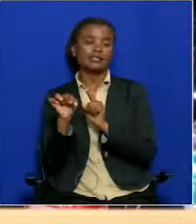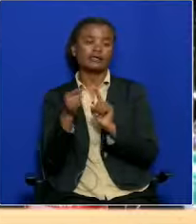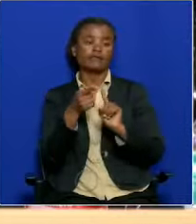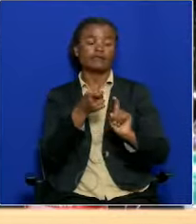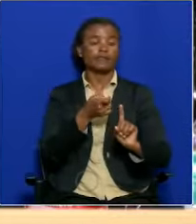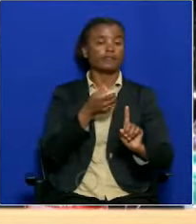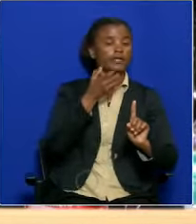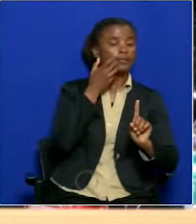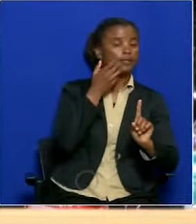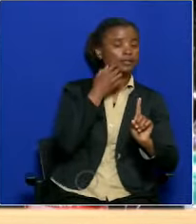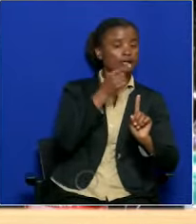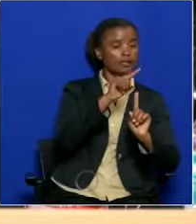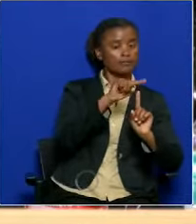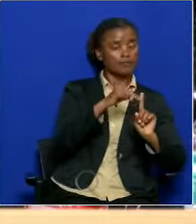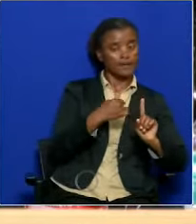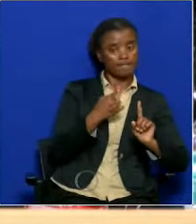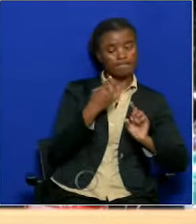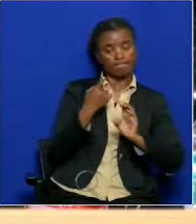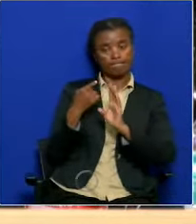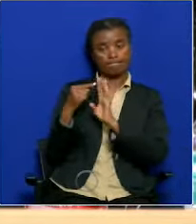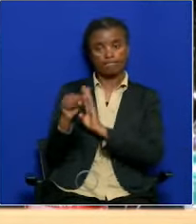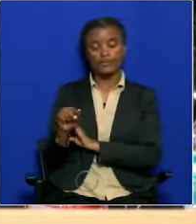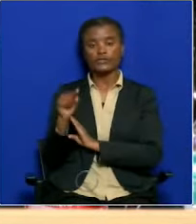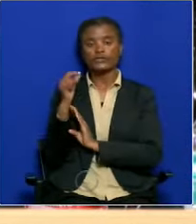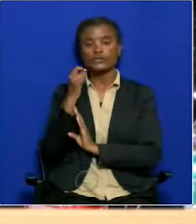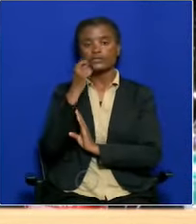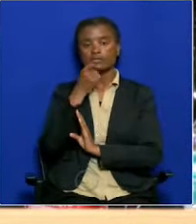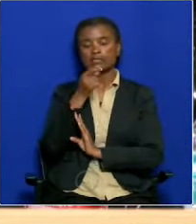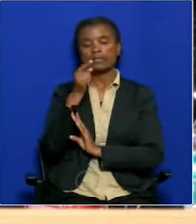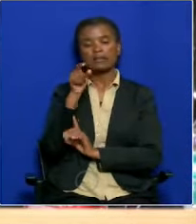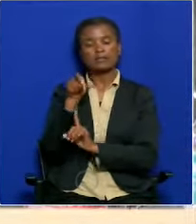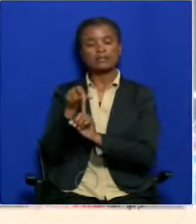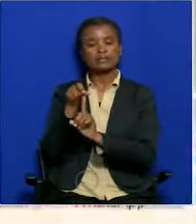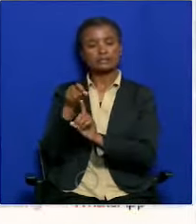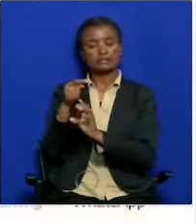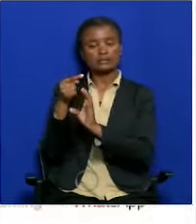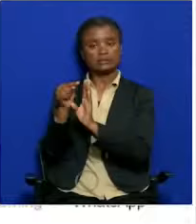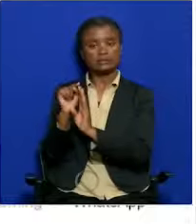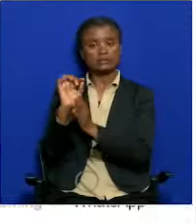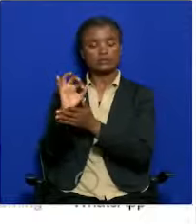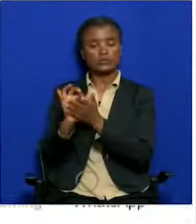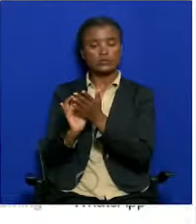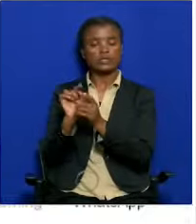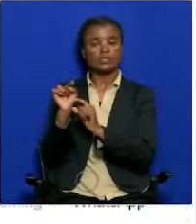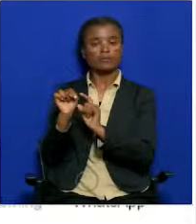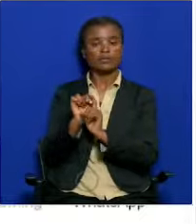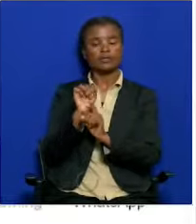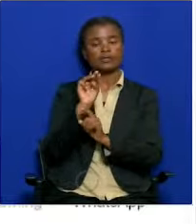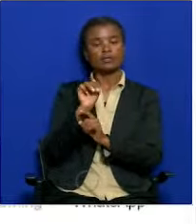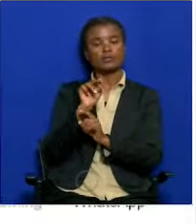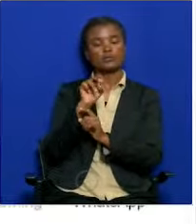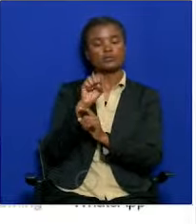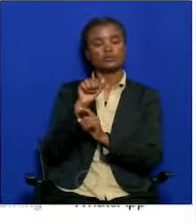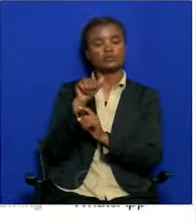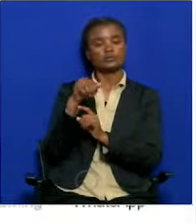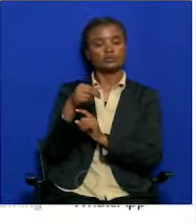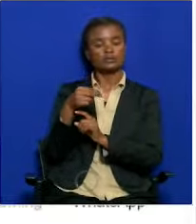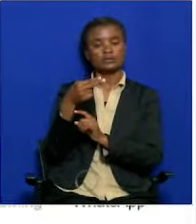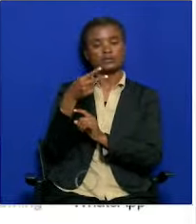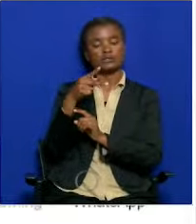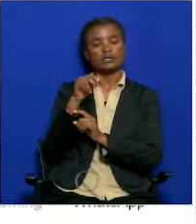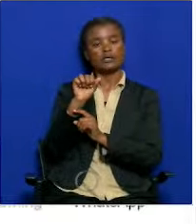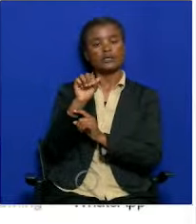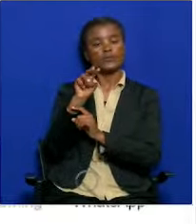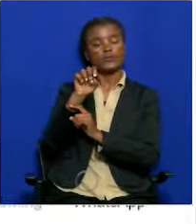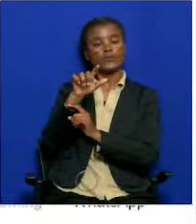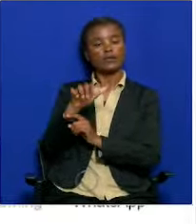sending stories to Musa Kaula about you. I'm warning him to not even try write about you. So you are forwarding